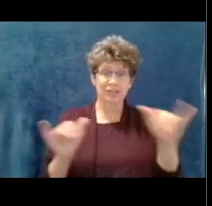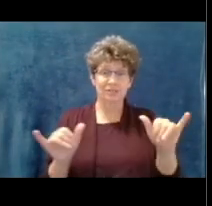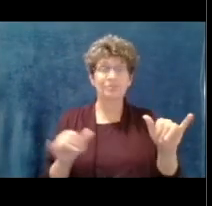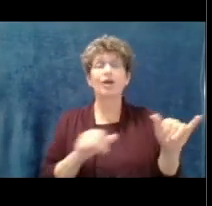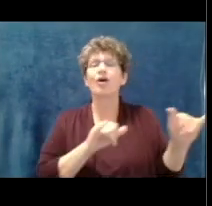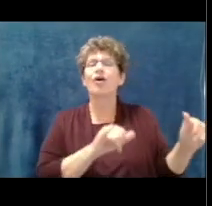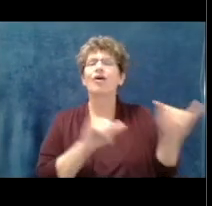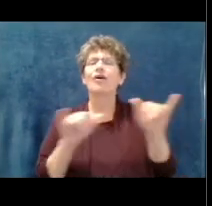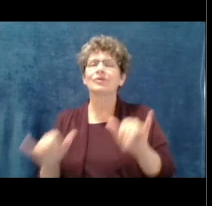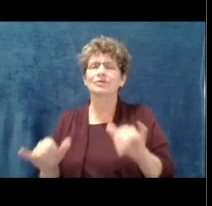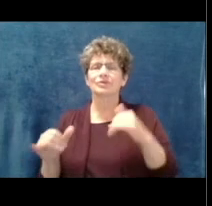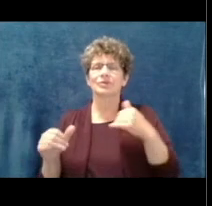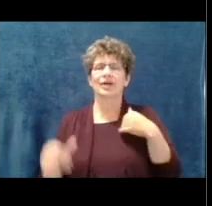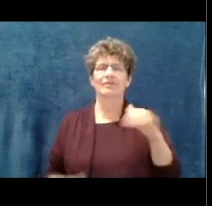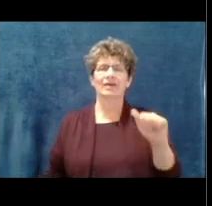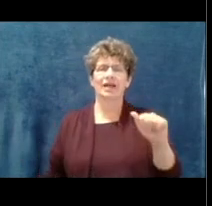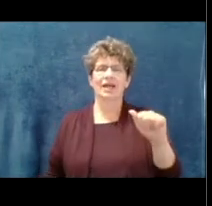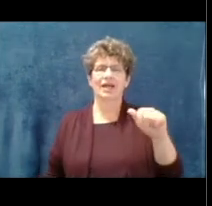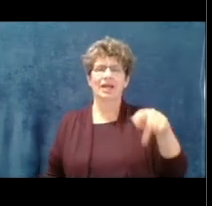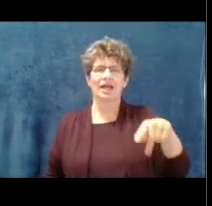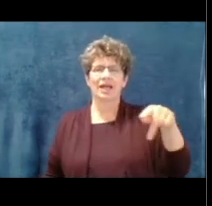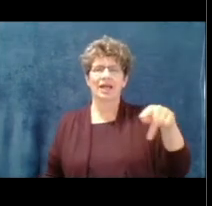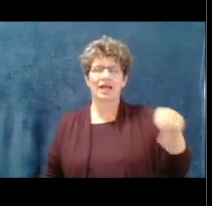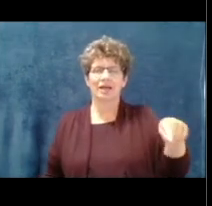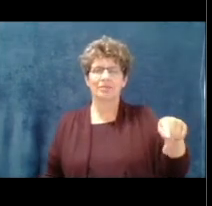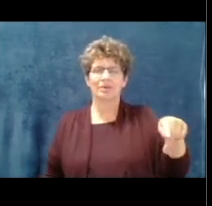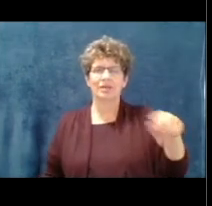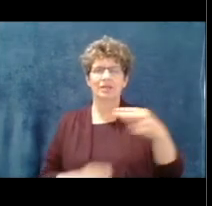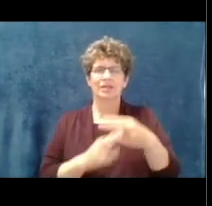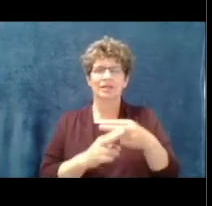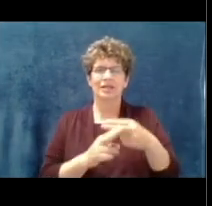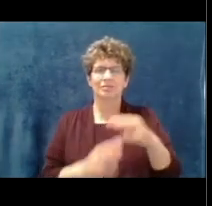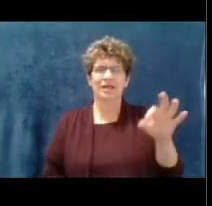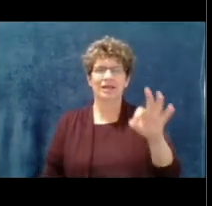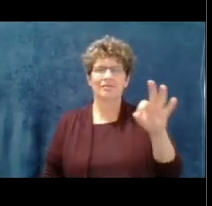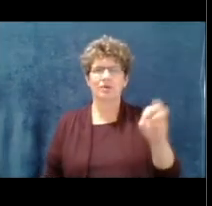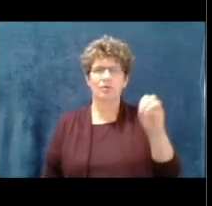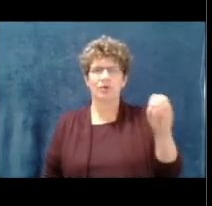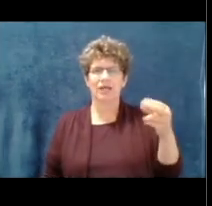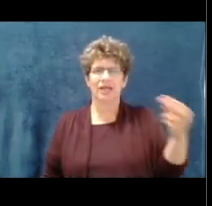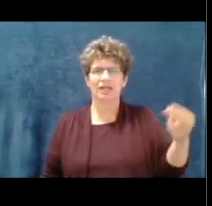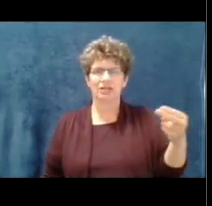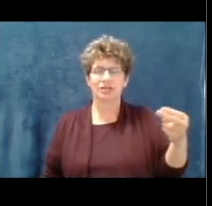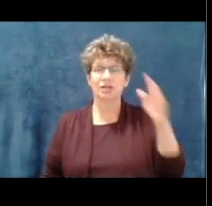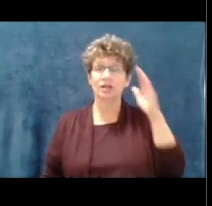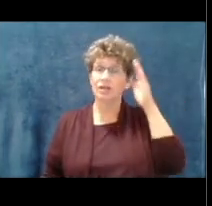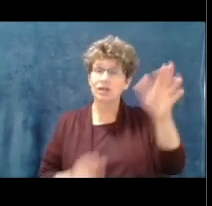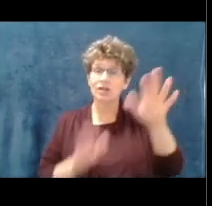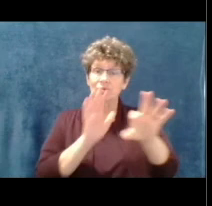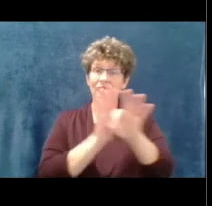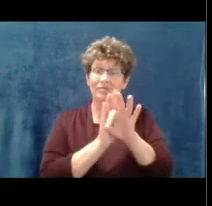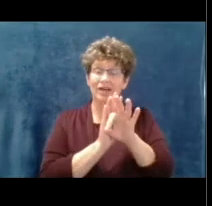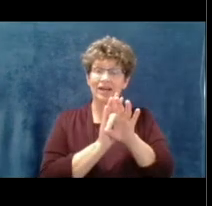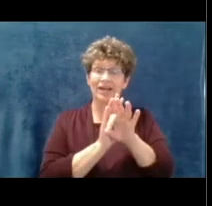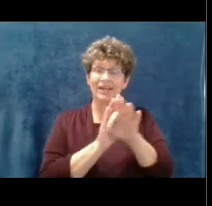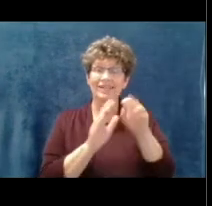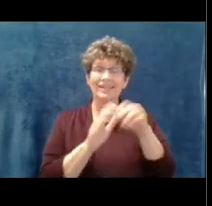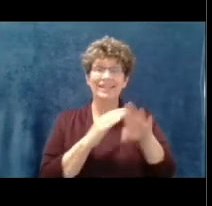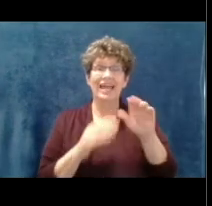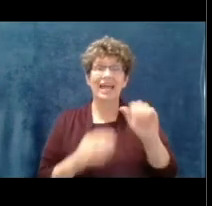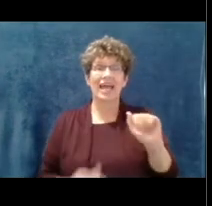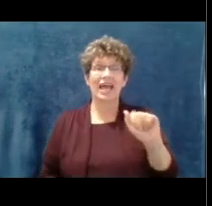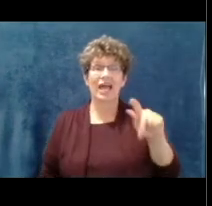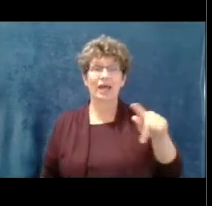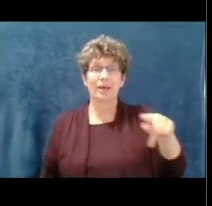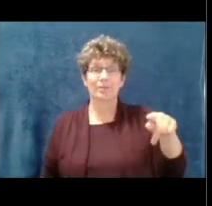we've developed at FOH. It's not the kind of app you're going to find on the App Store. It's one of those apps you